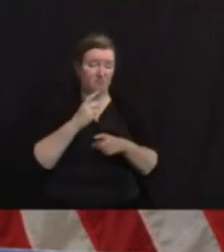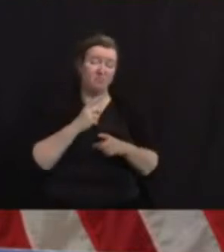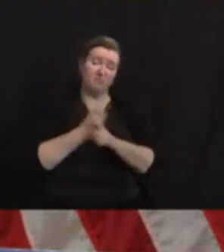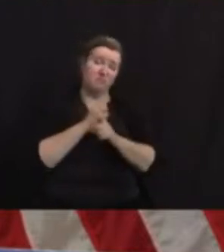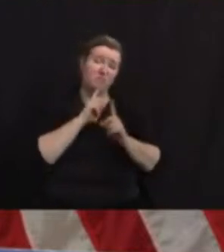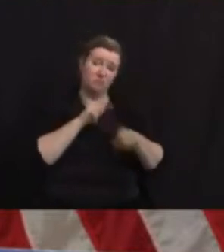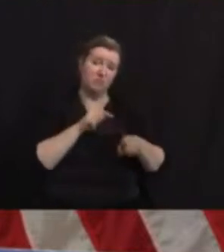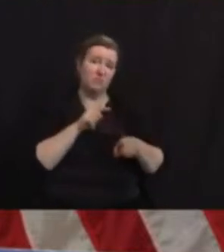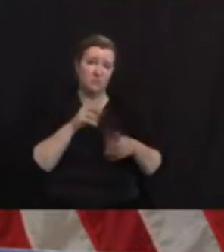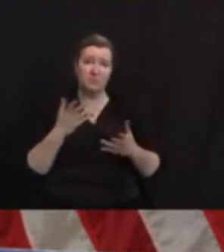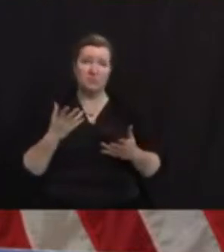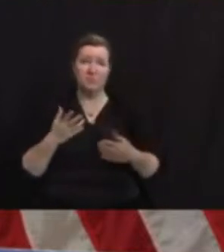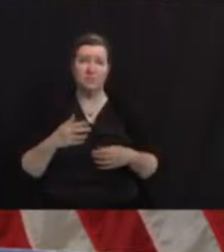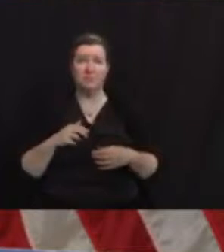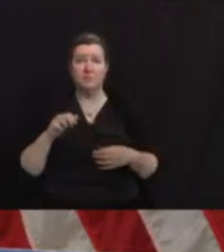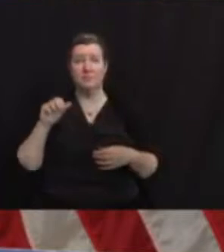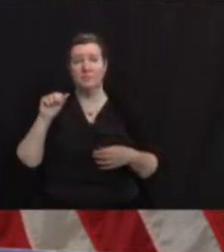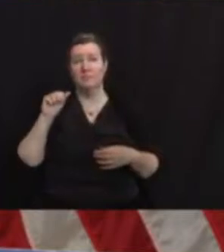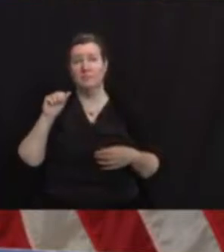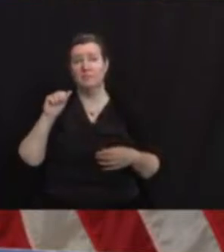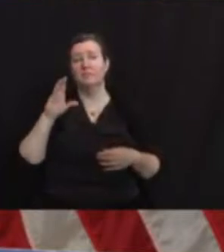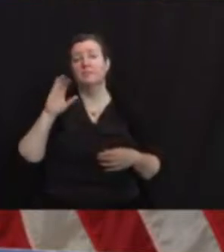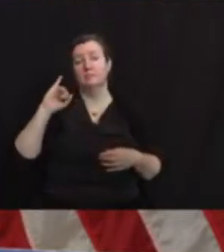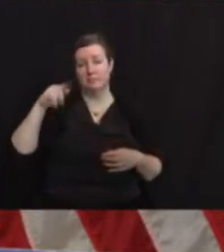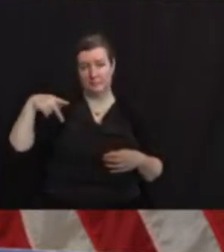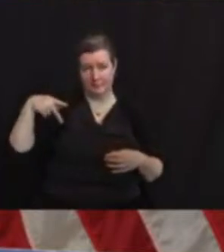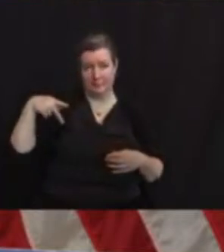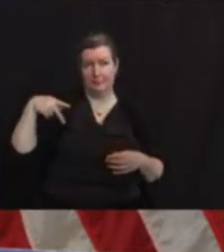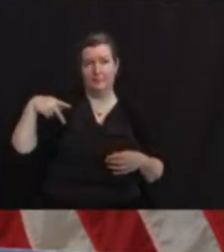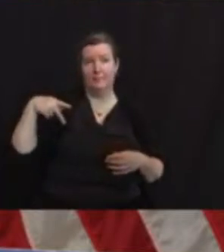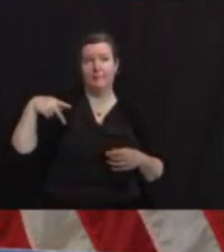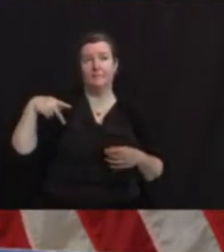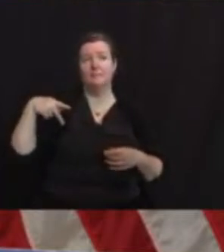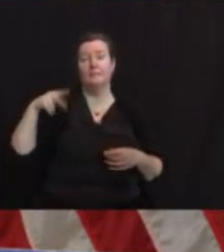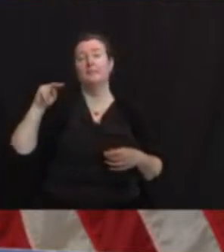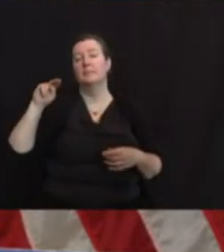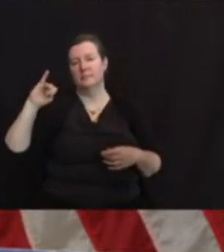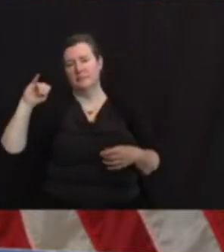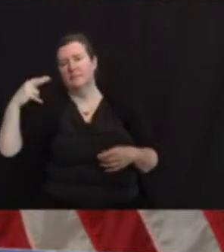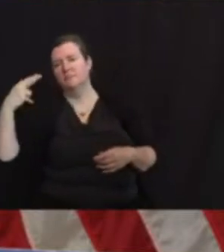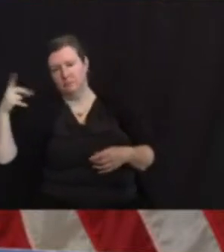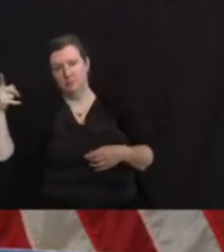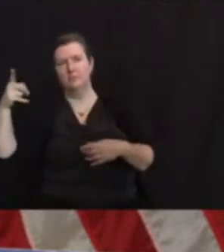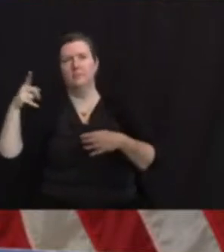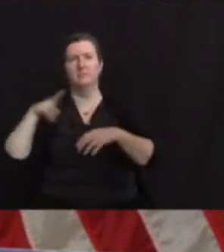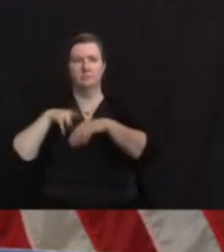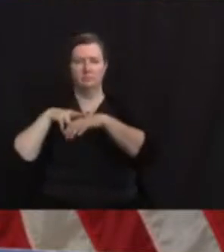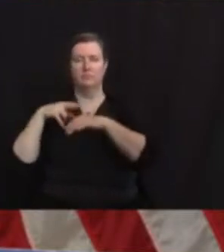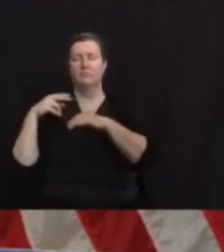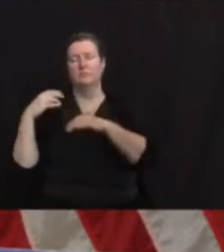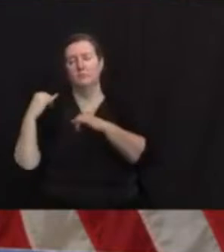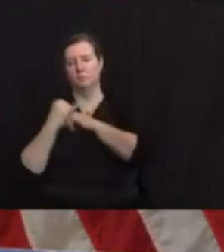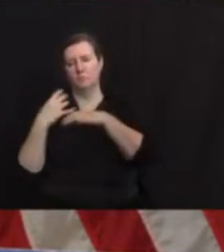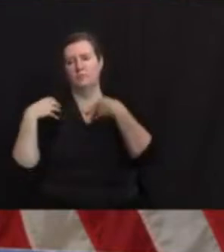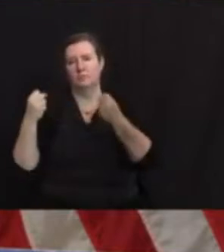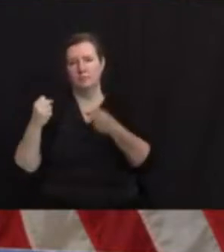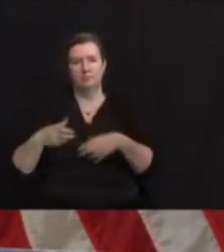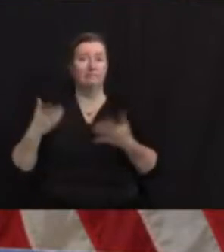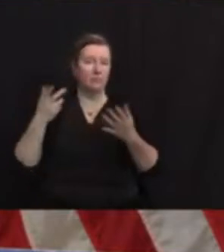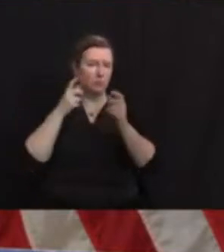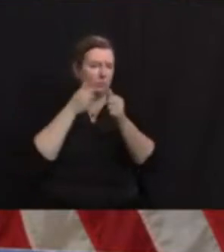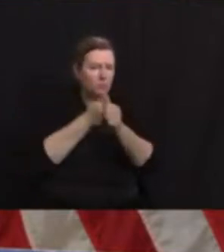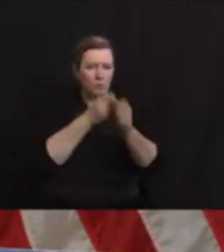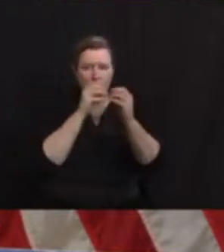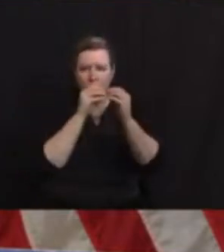ACIP and the NIH are saying we stick to what the clinical trial showed. We don't have any more data to change our approach. There